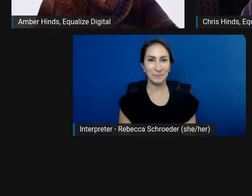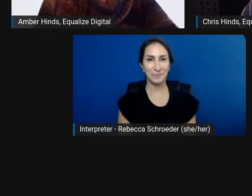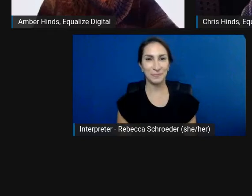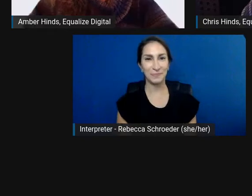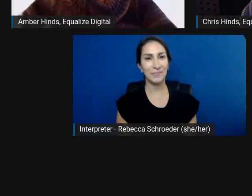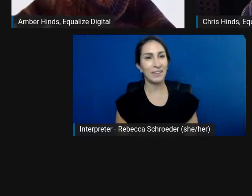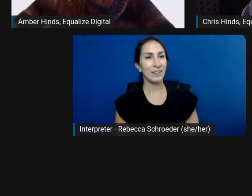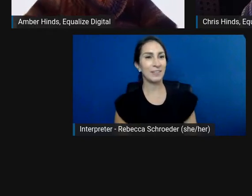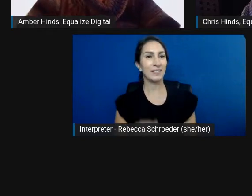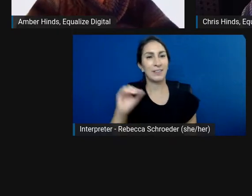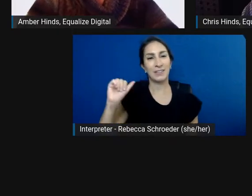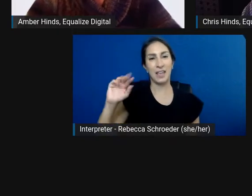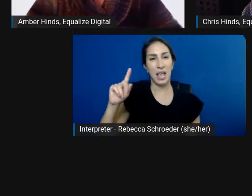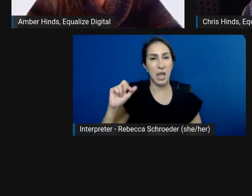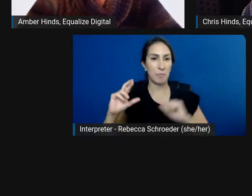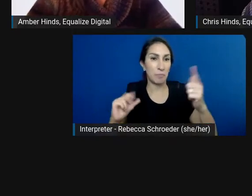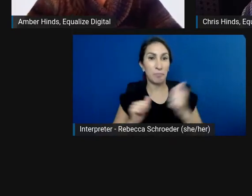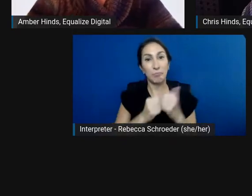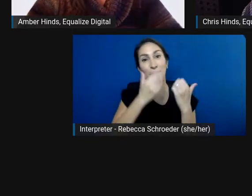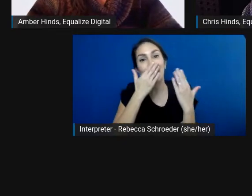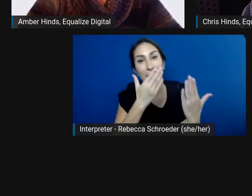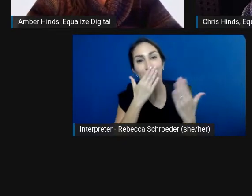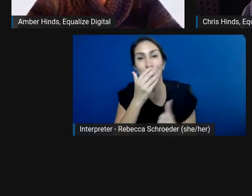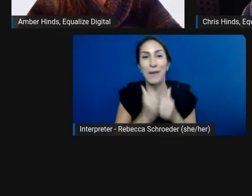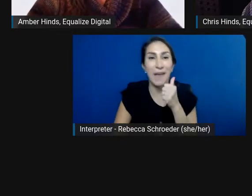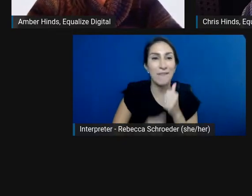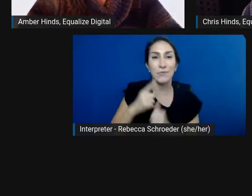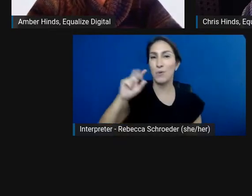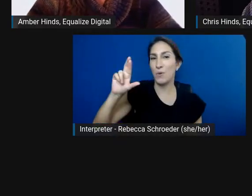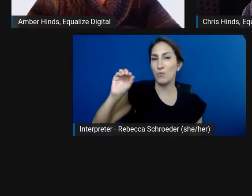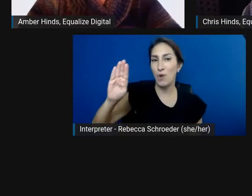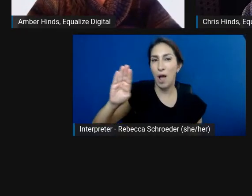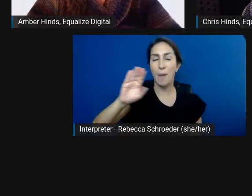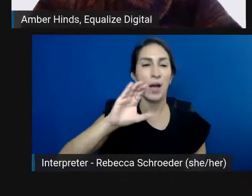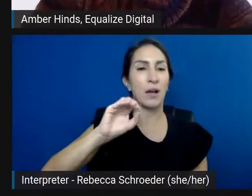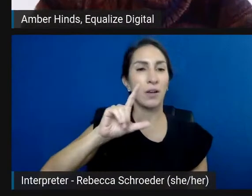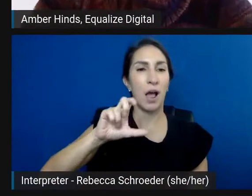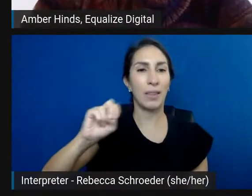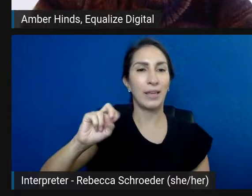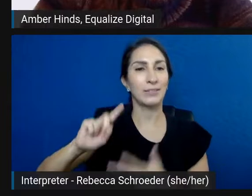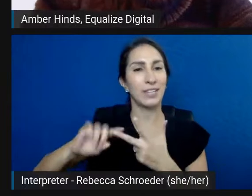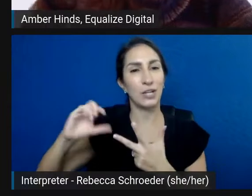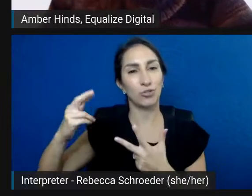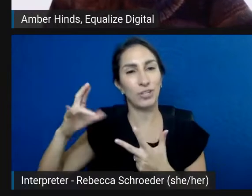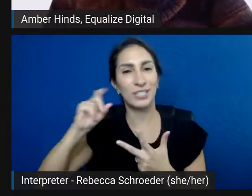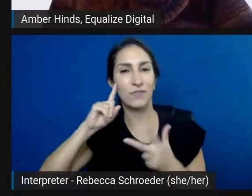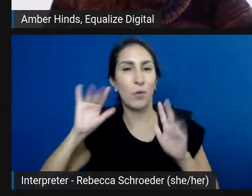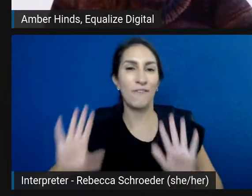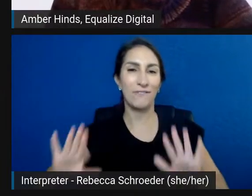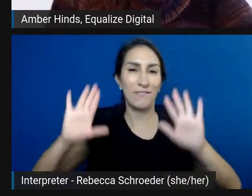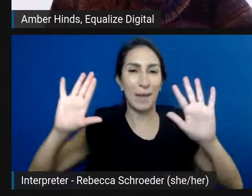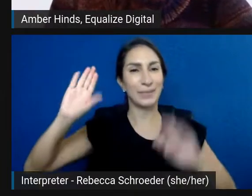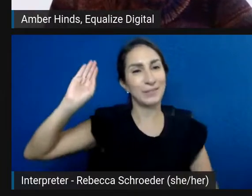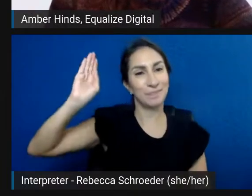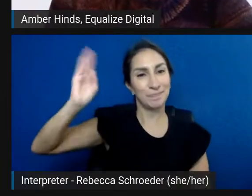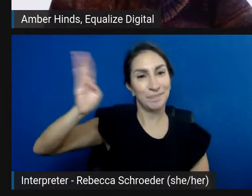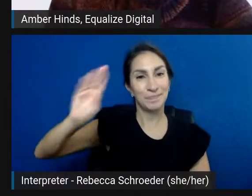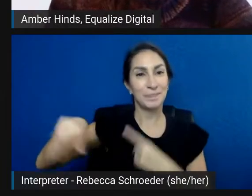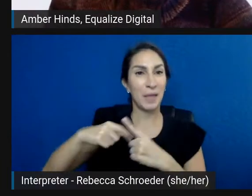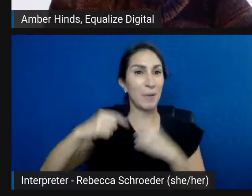Thank you, everyone. Thank you, Rob, Colleen, and Chris, for this fabulous session on